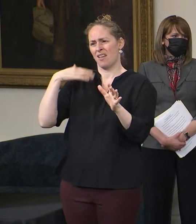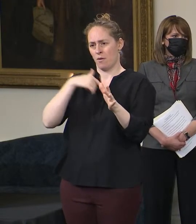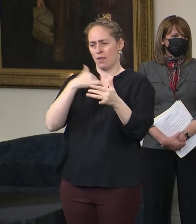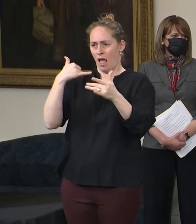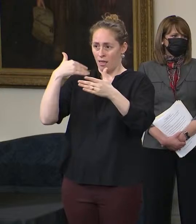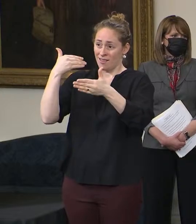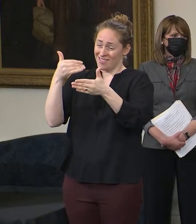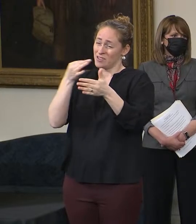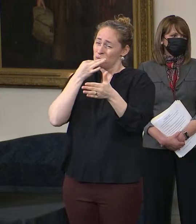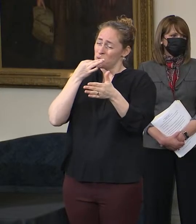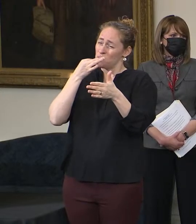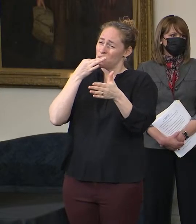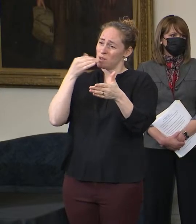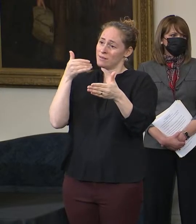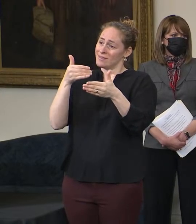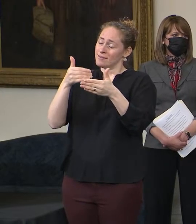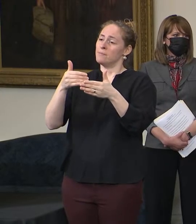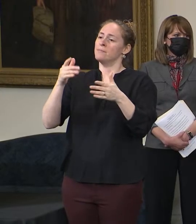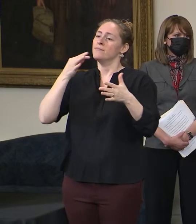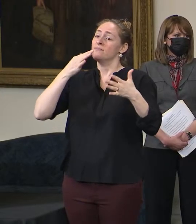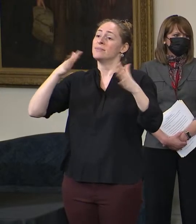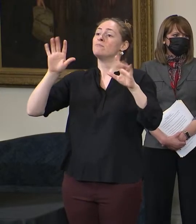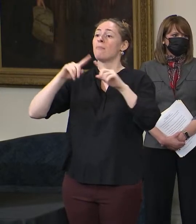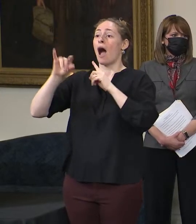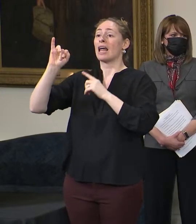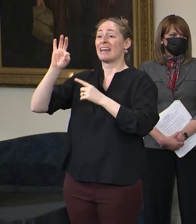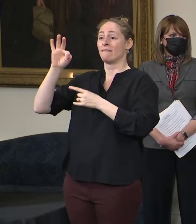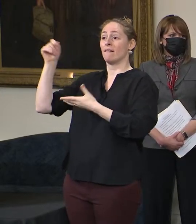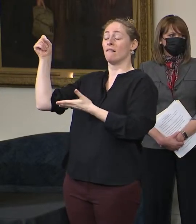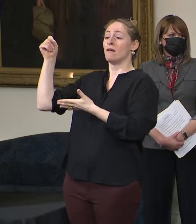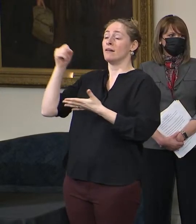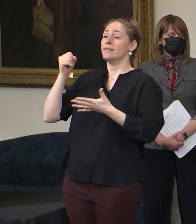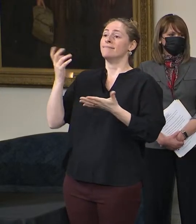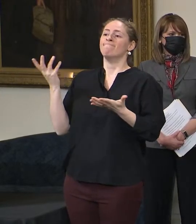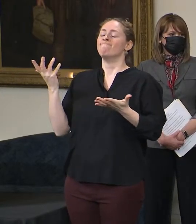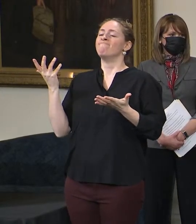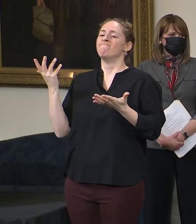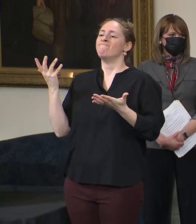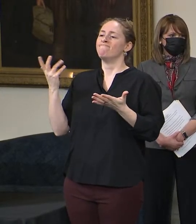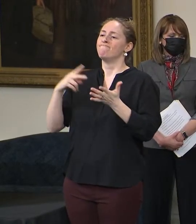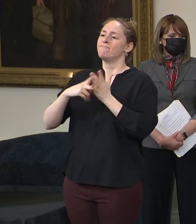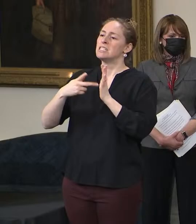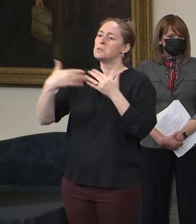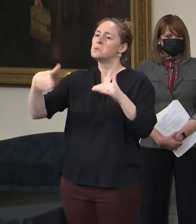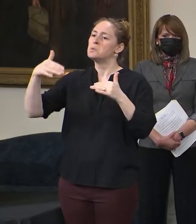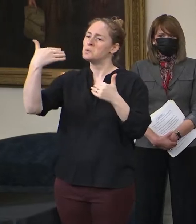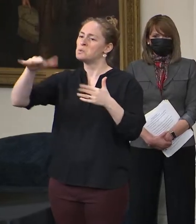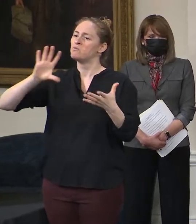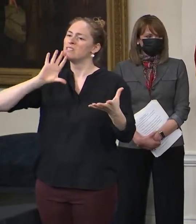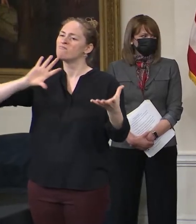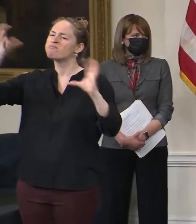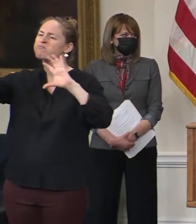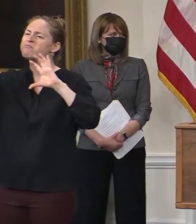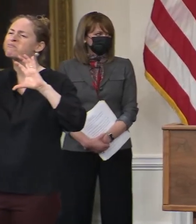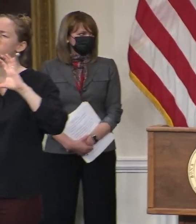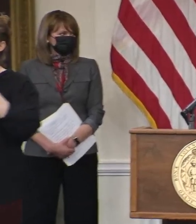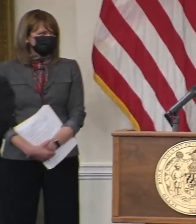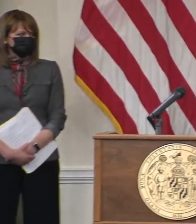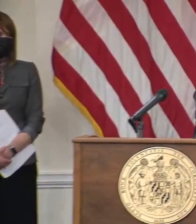If they don't come, we're going to be in really a crisis situation economically. All right. Thank you.